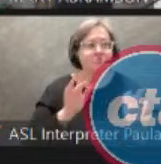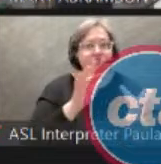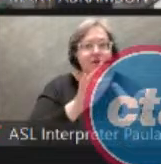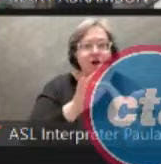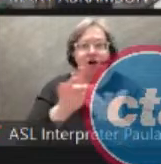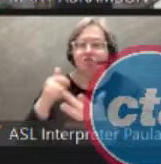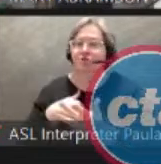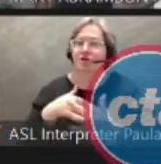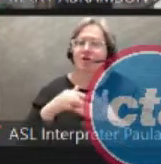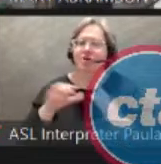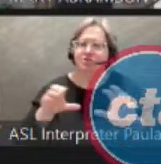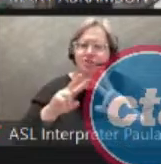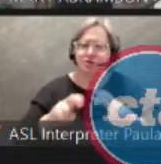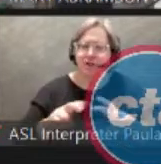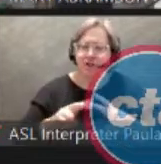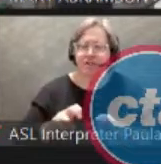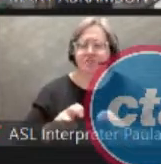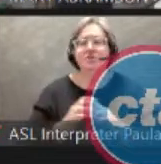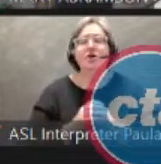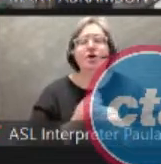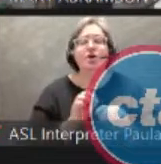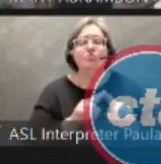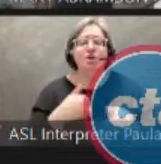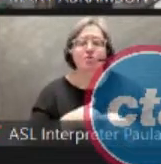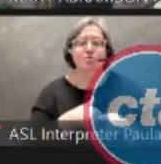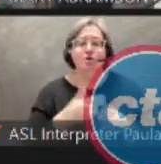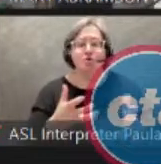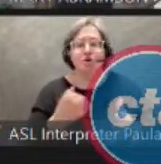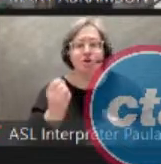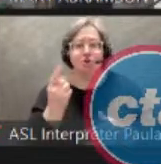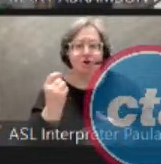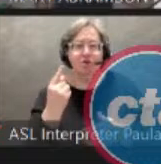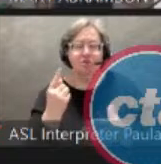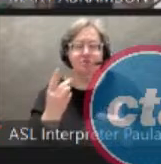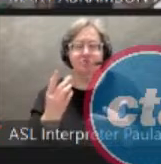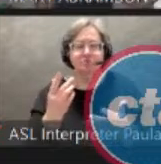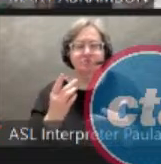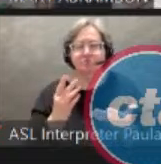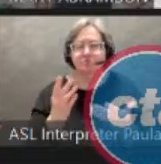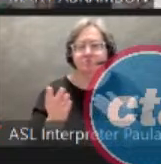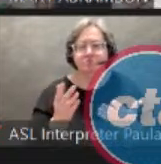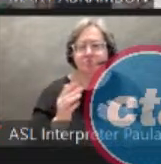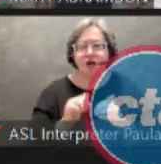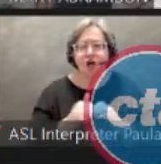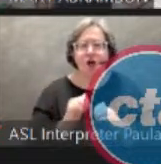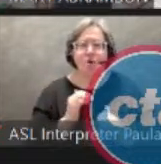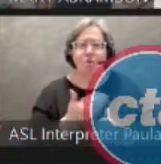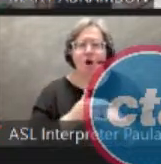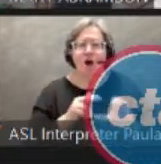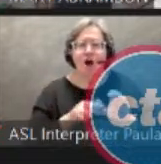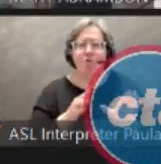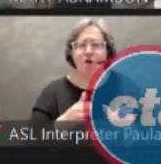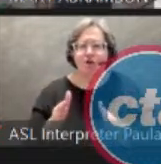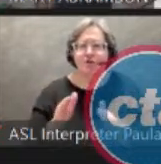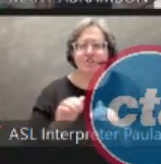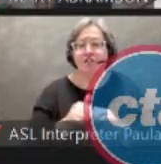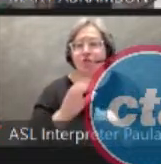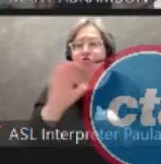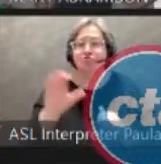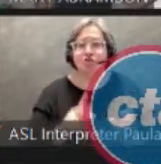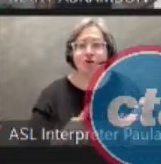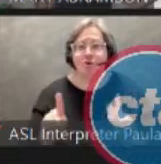lot of analysis on our data, but we also wanted to understand how do our riders, how do